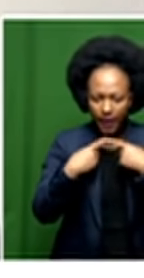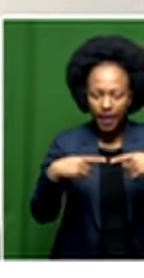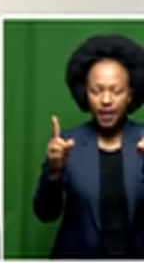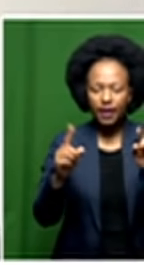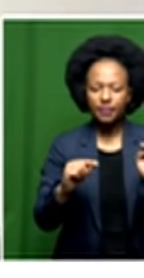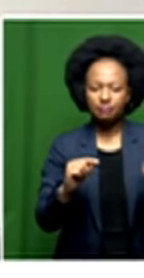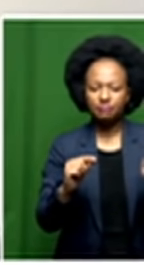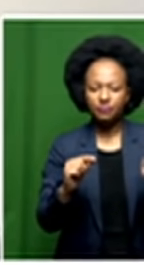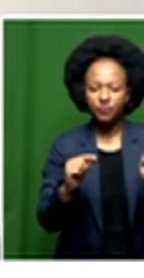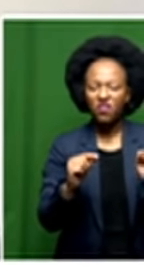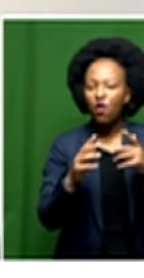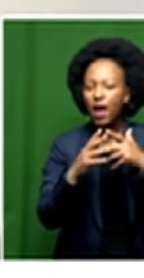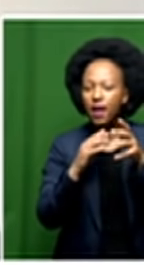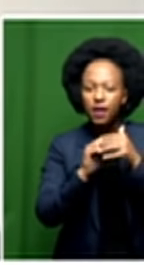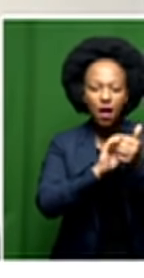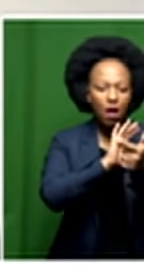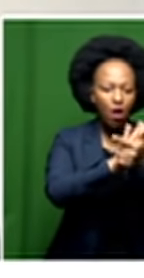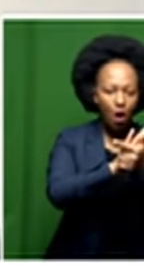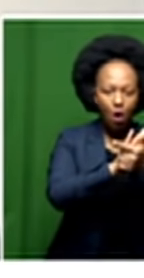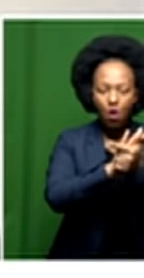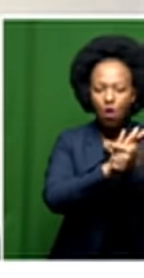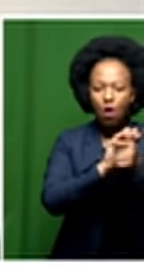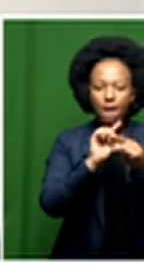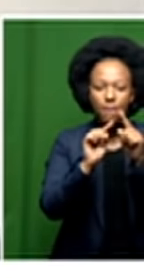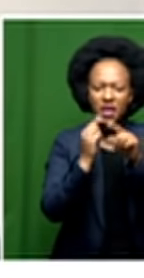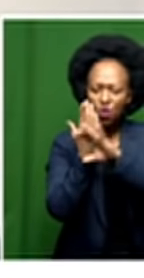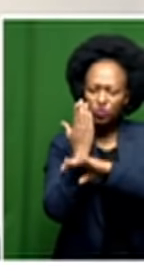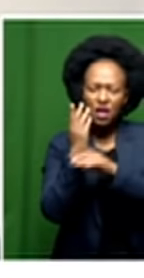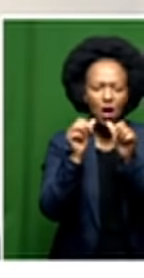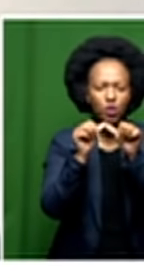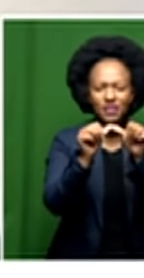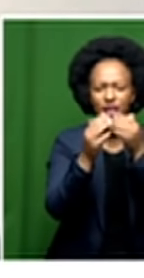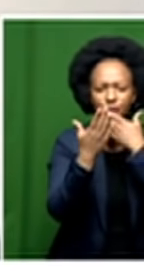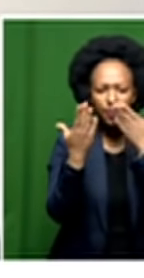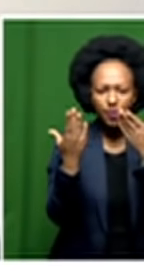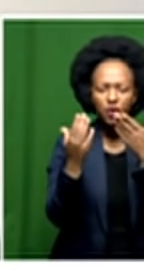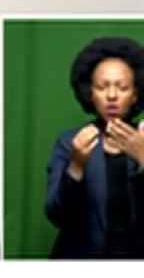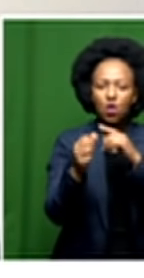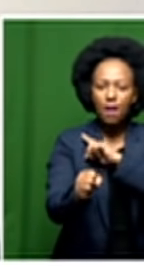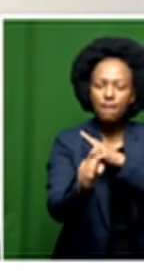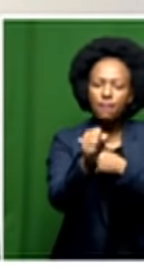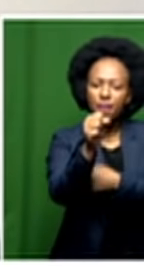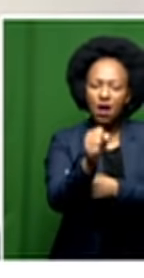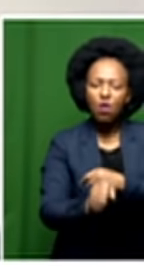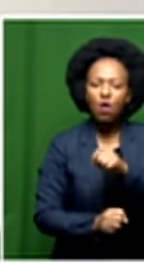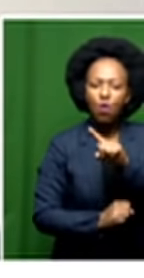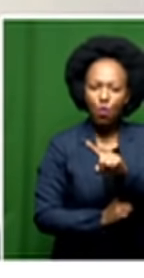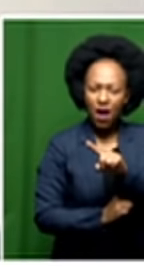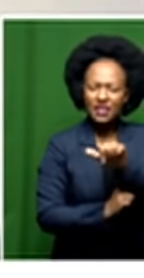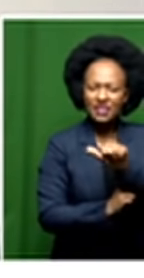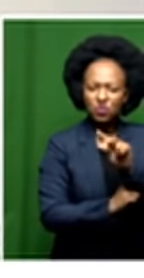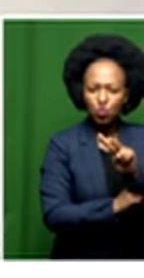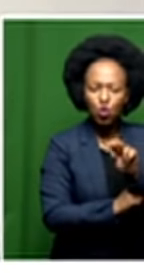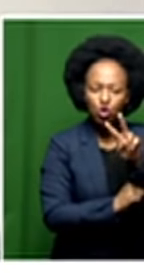a conduct or law is inconsistent with the Constitution. That is power in Section 172(1)(b) of the